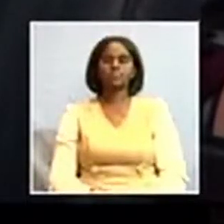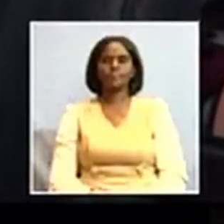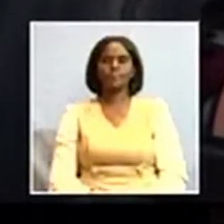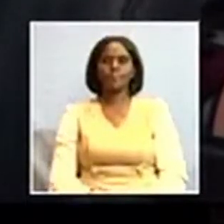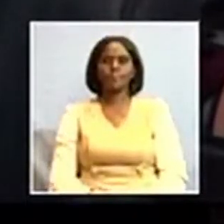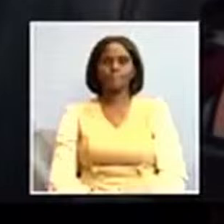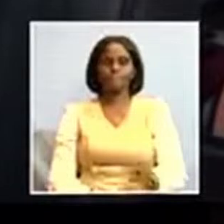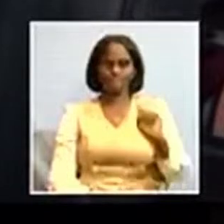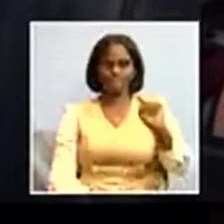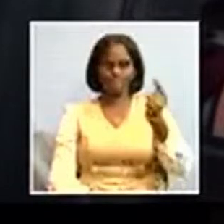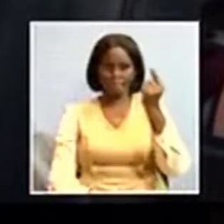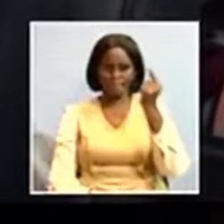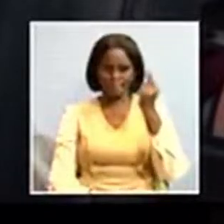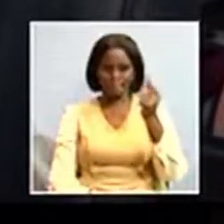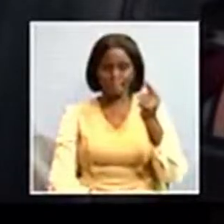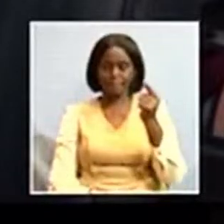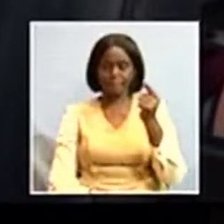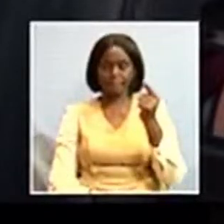The first